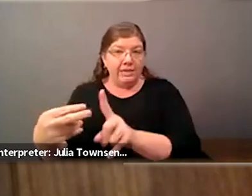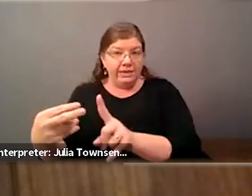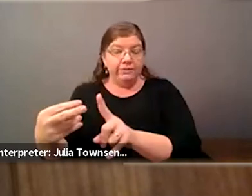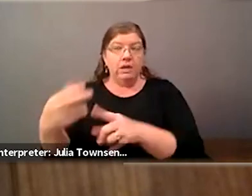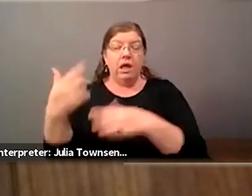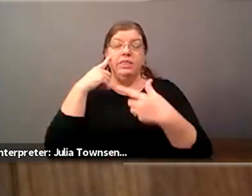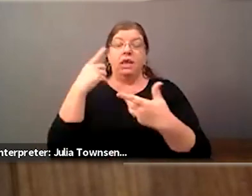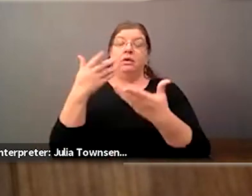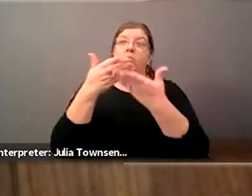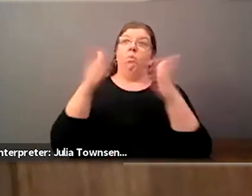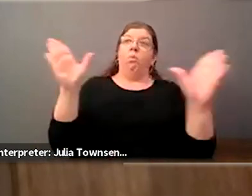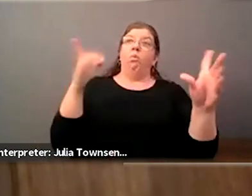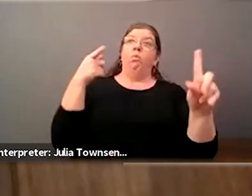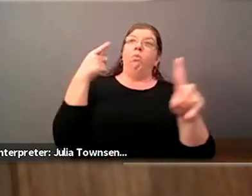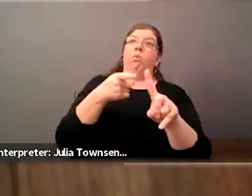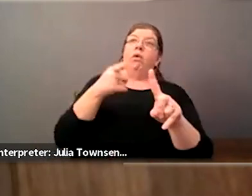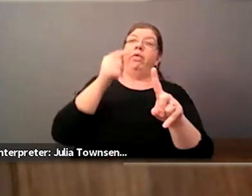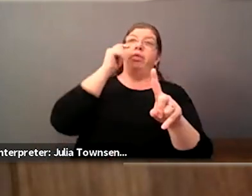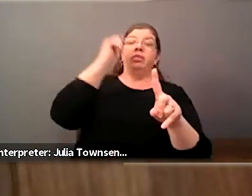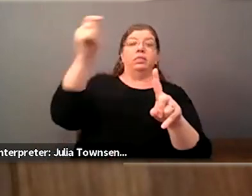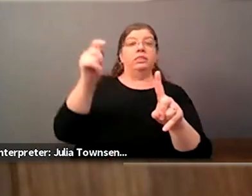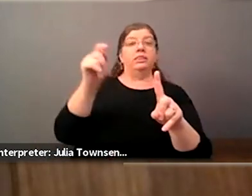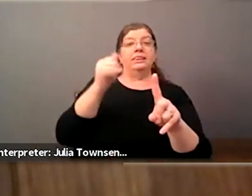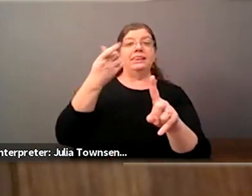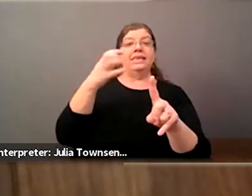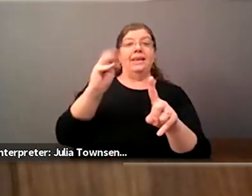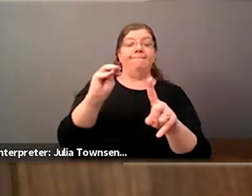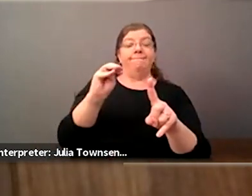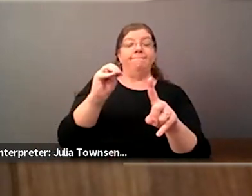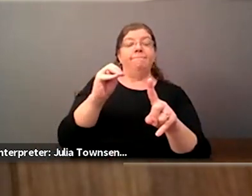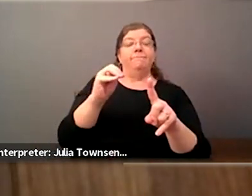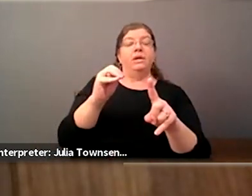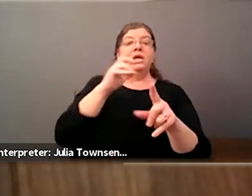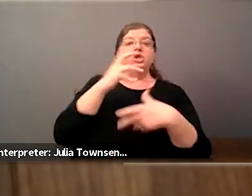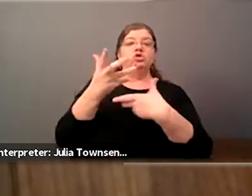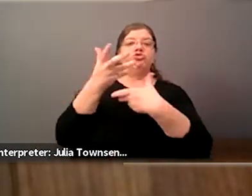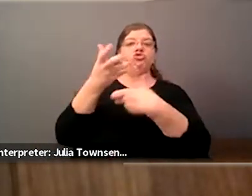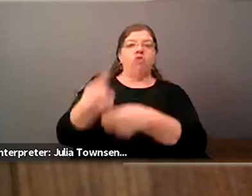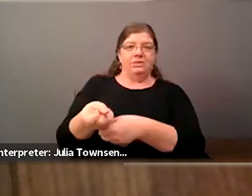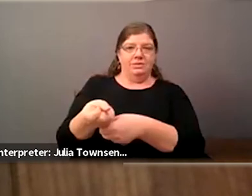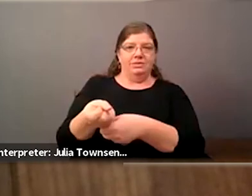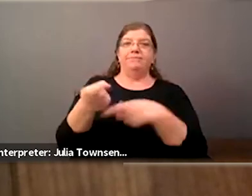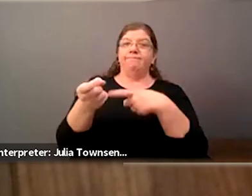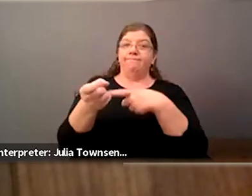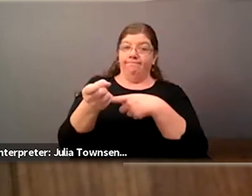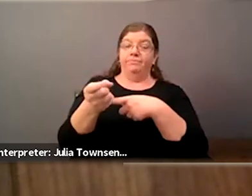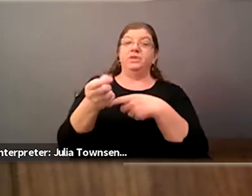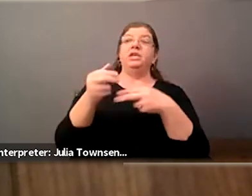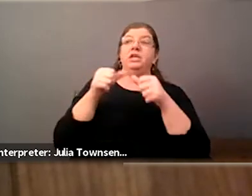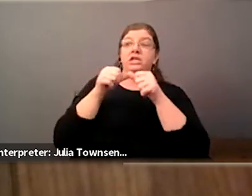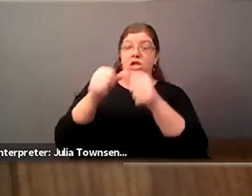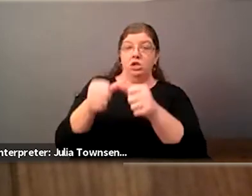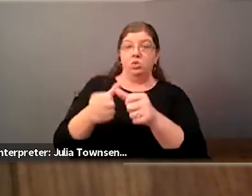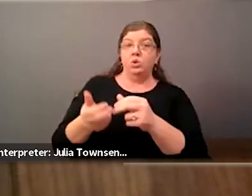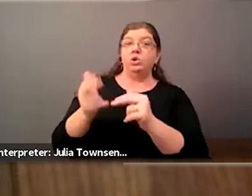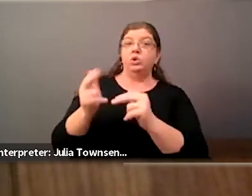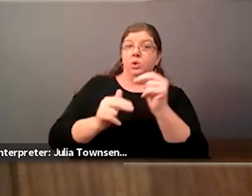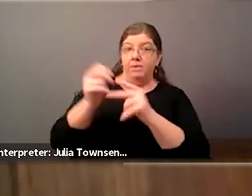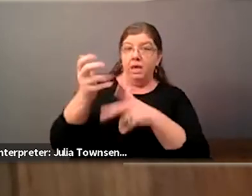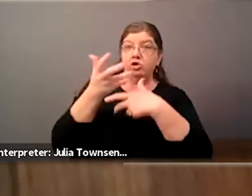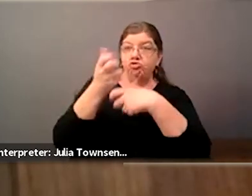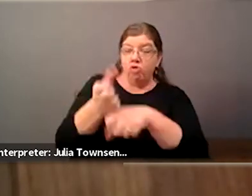overarching theme as is common at most schools is just uh trust really continuing to build trust with our families and